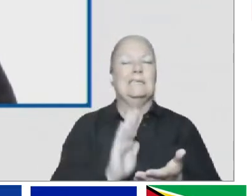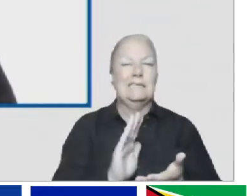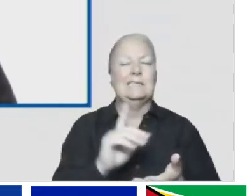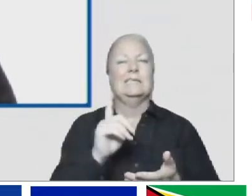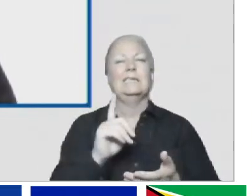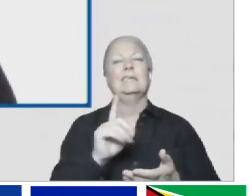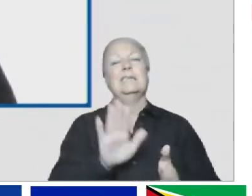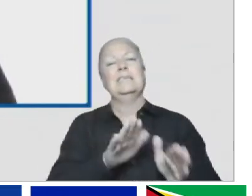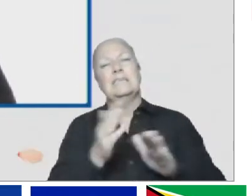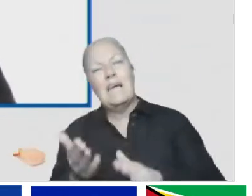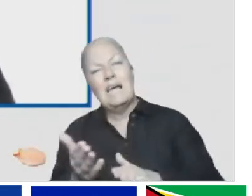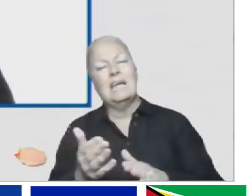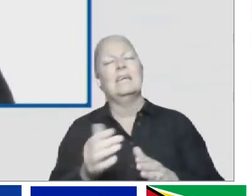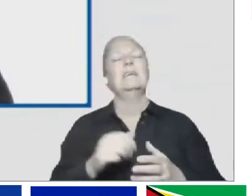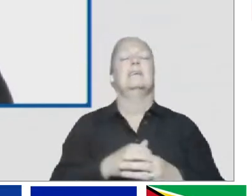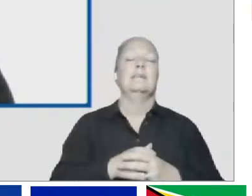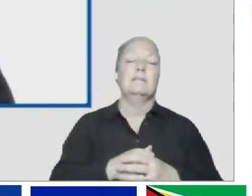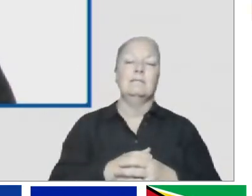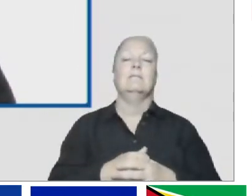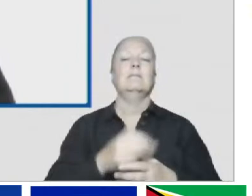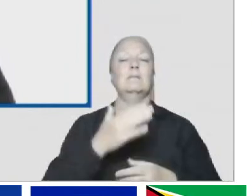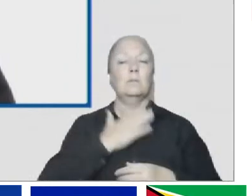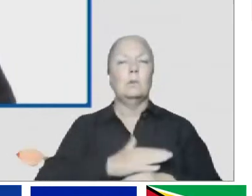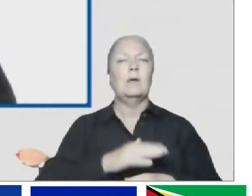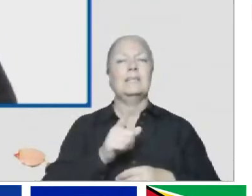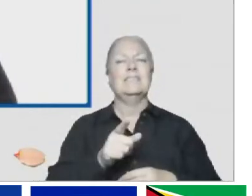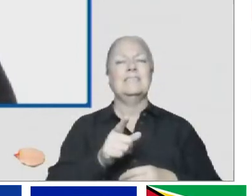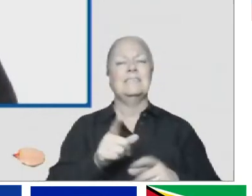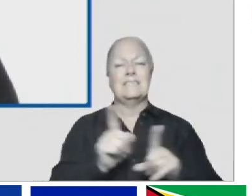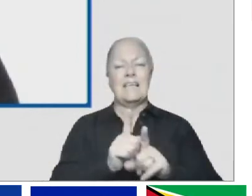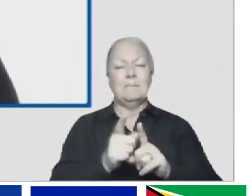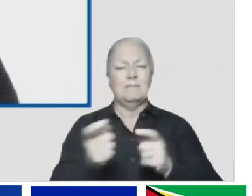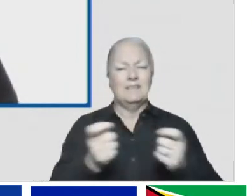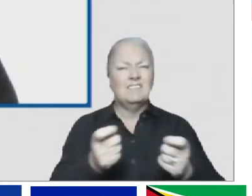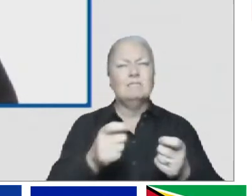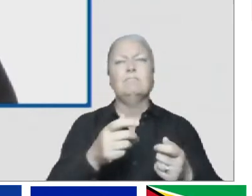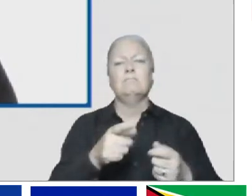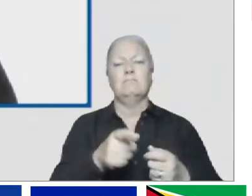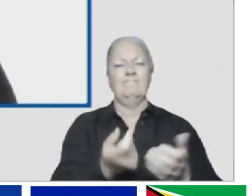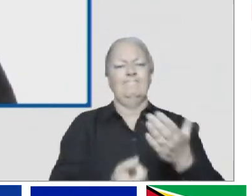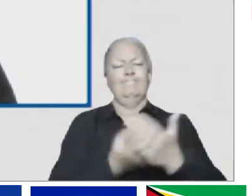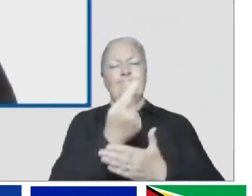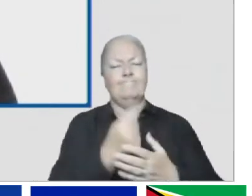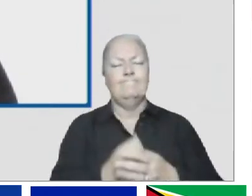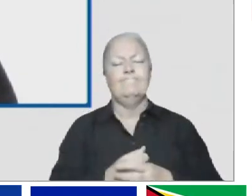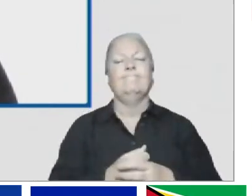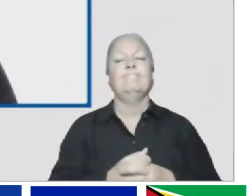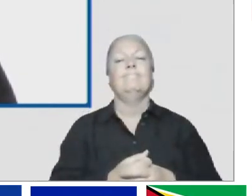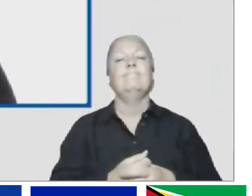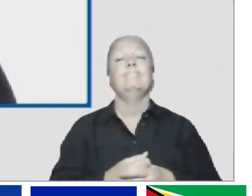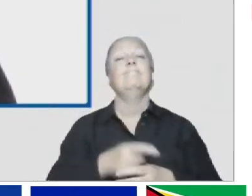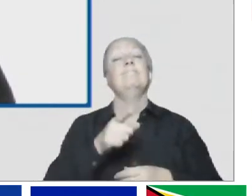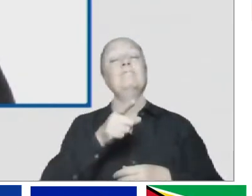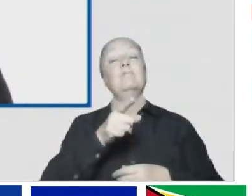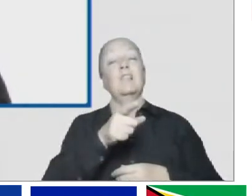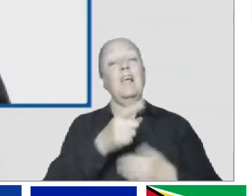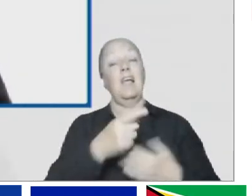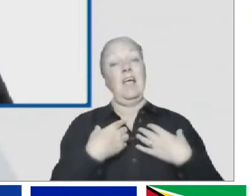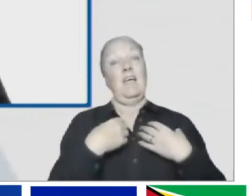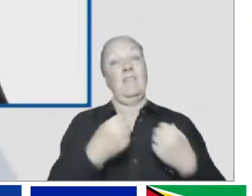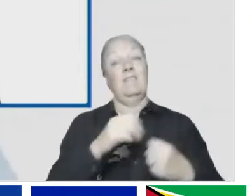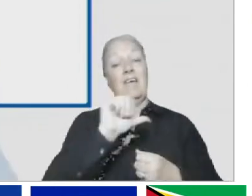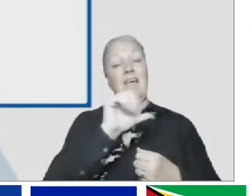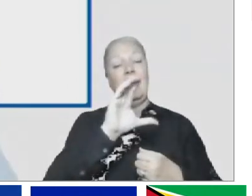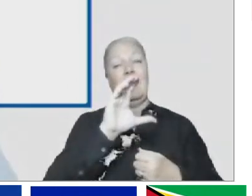communicable diseases and Class 1 events. These activities are governed by the Public Health Act. The